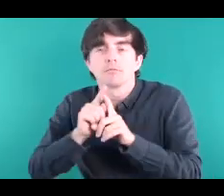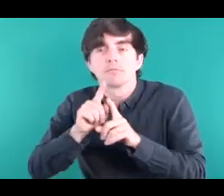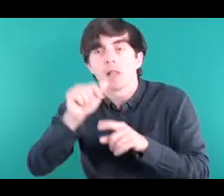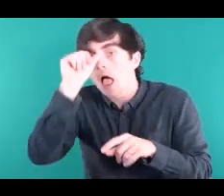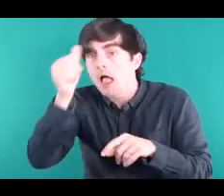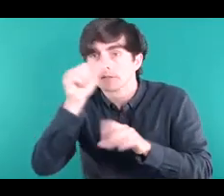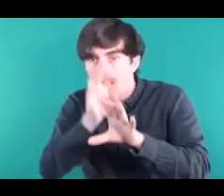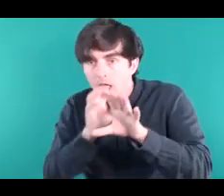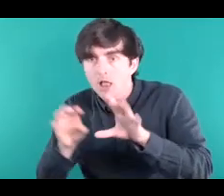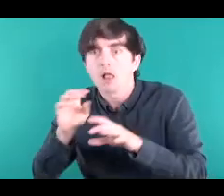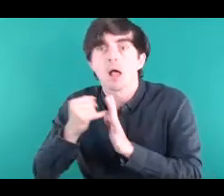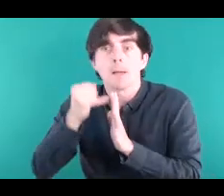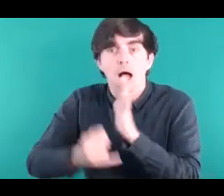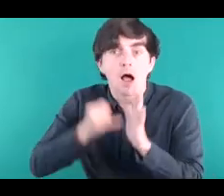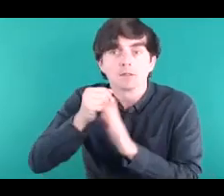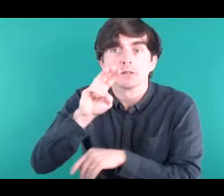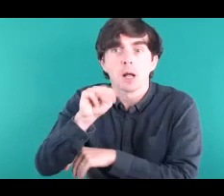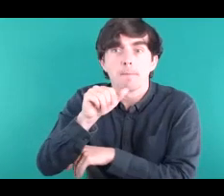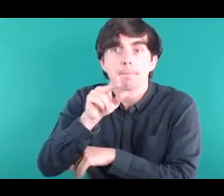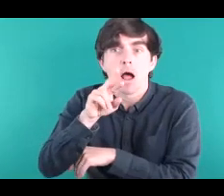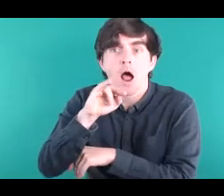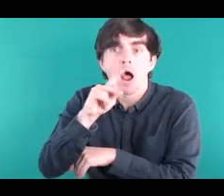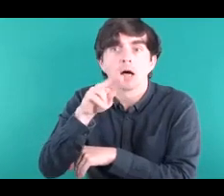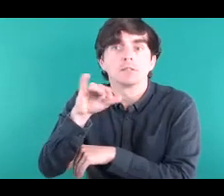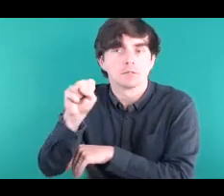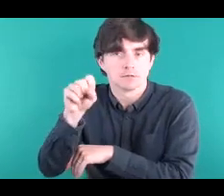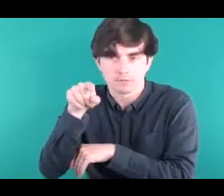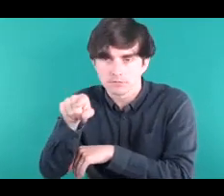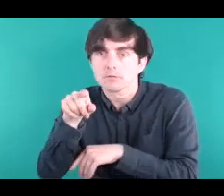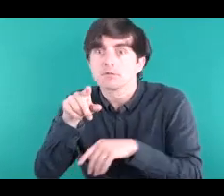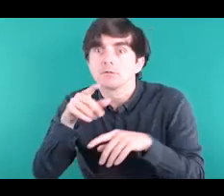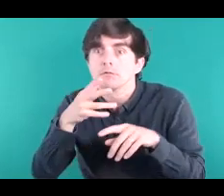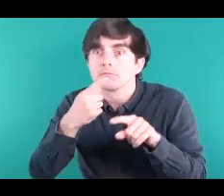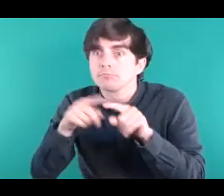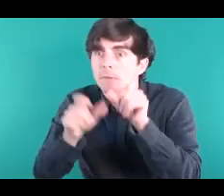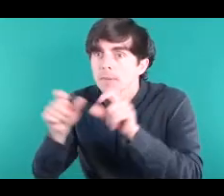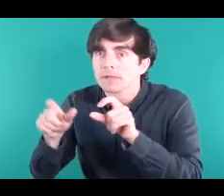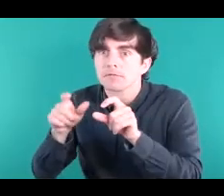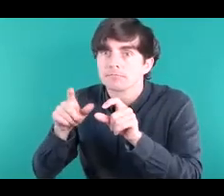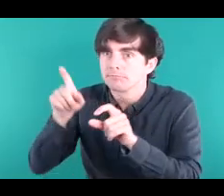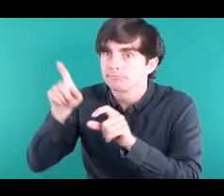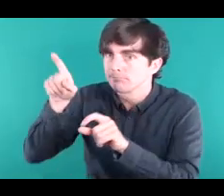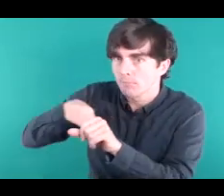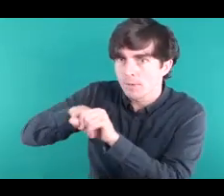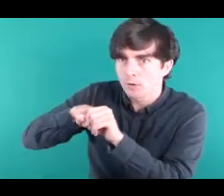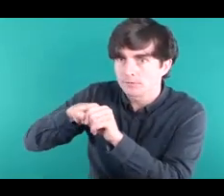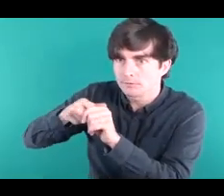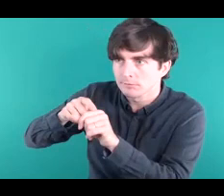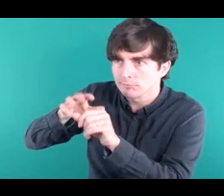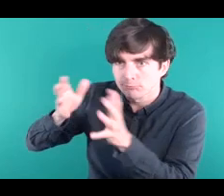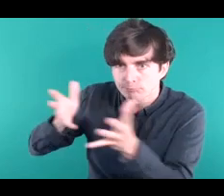has developed a specific helpline trying to reach out to persons with disabilities, seeing if everything is okay, if they need any